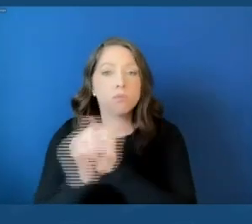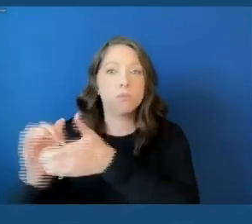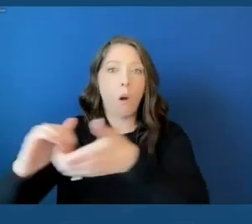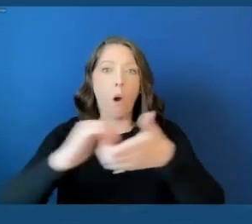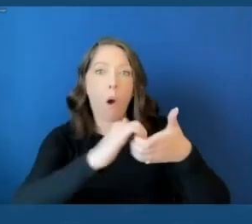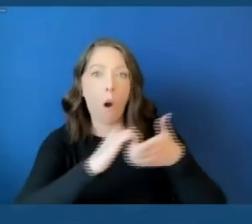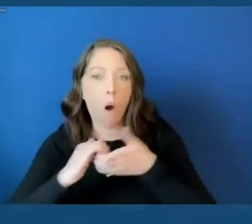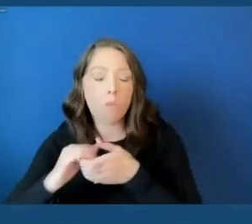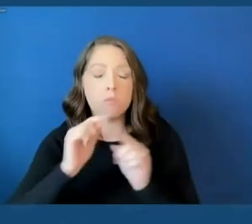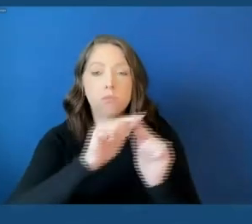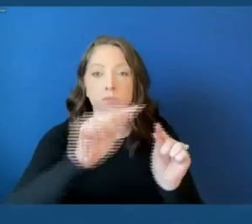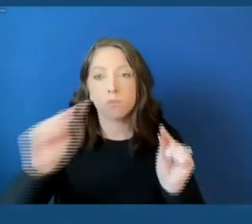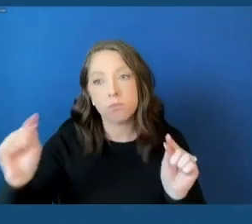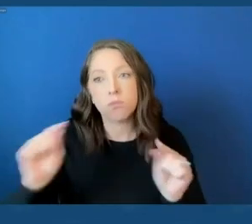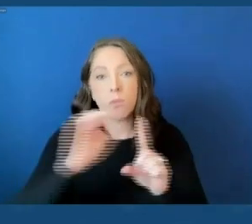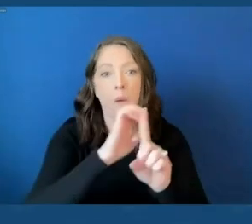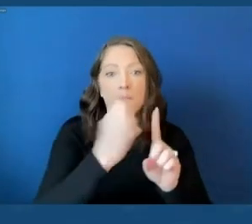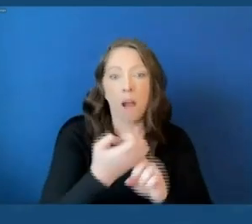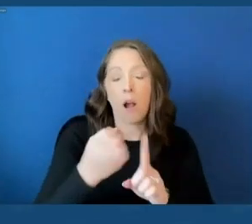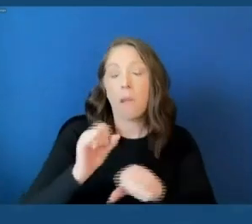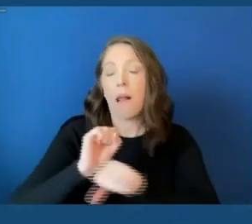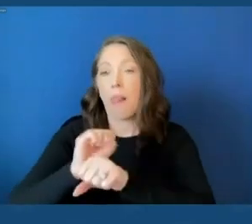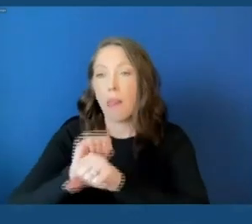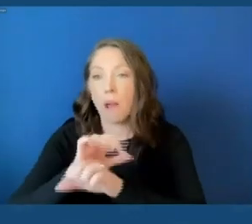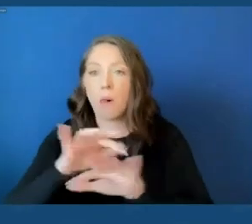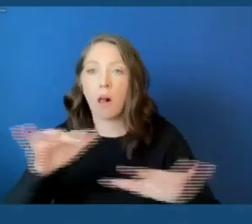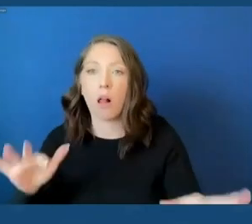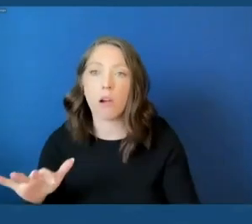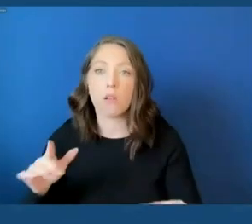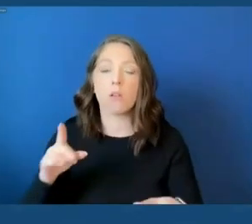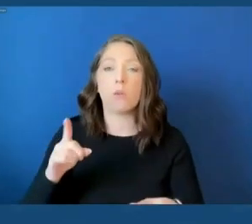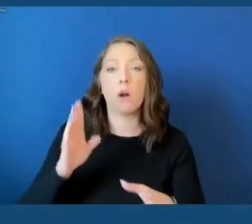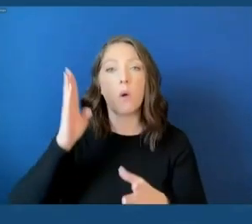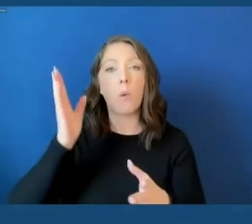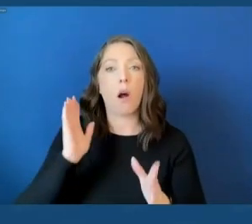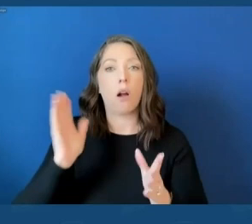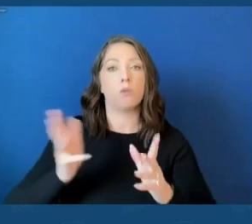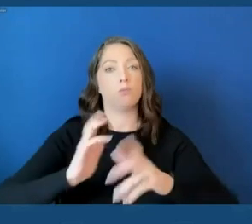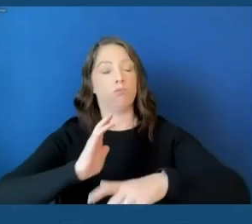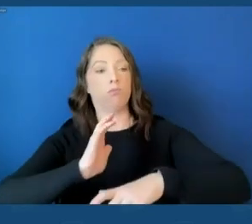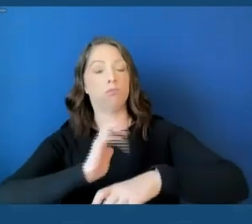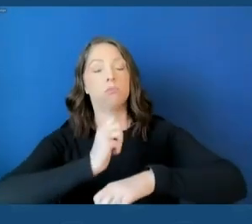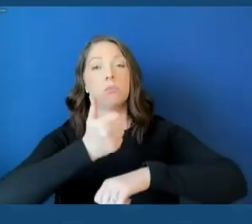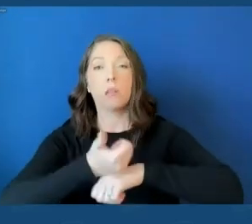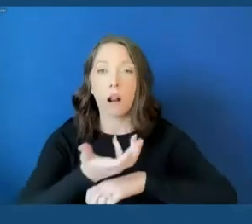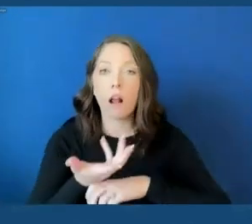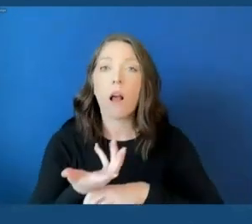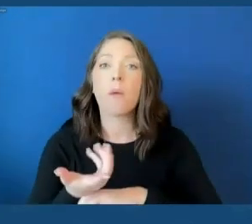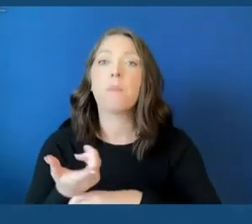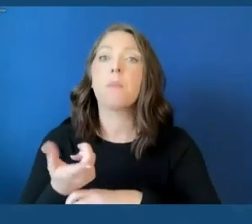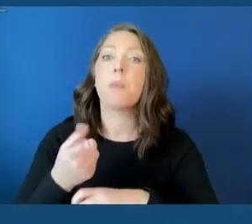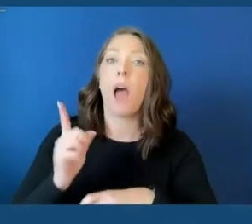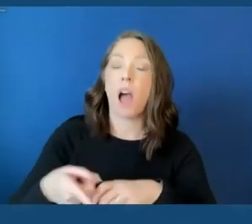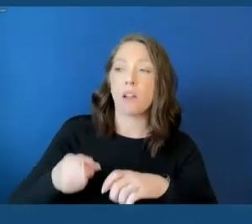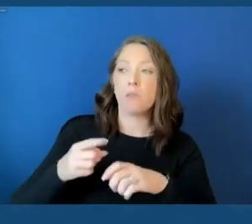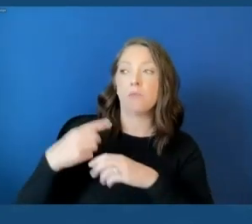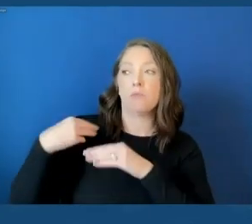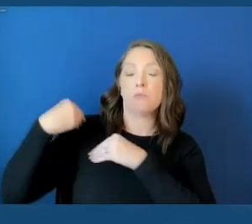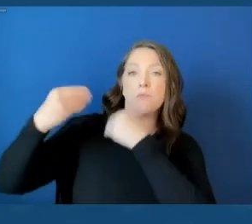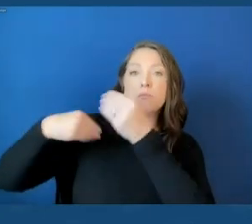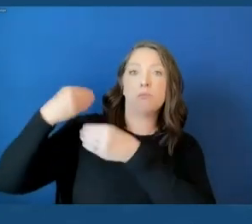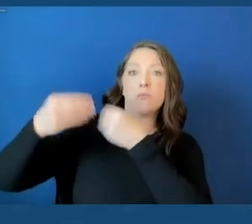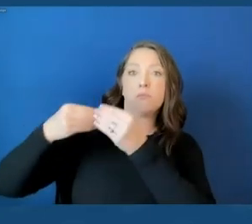to develop a science-based plan to reverse the decades of decline that we have seen in water quality, and that plan was